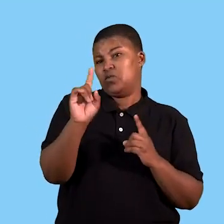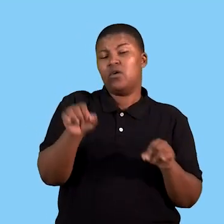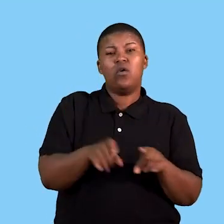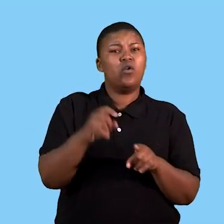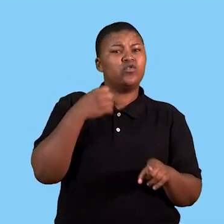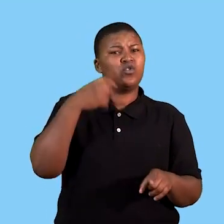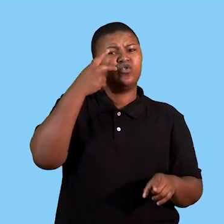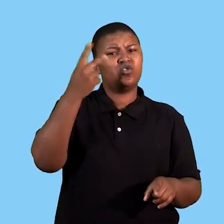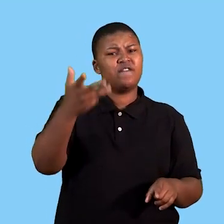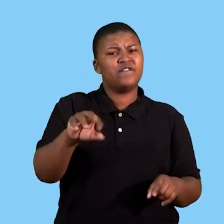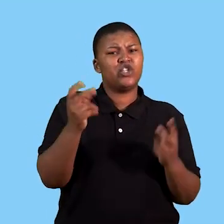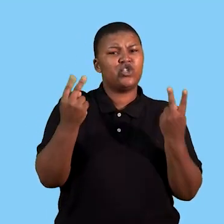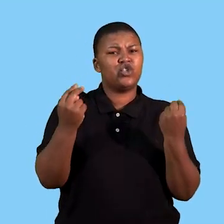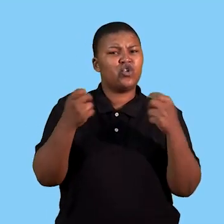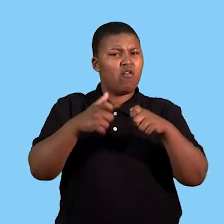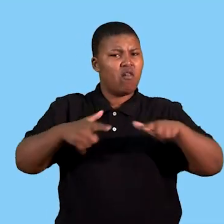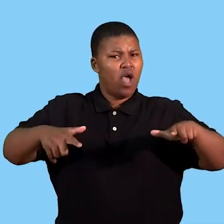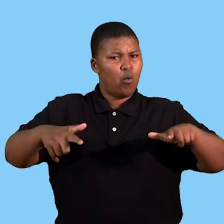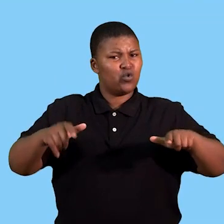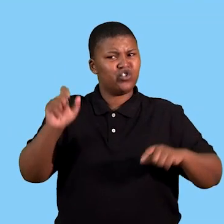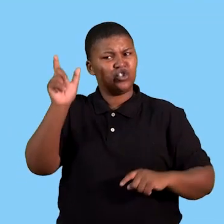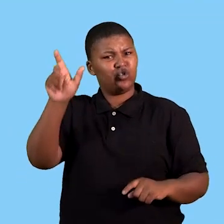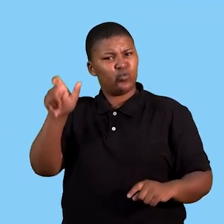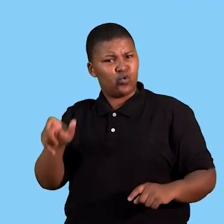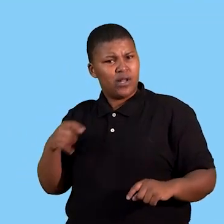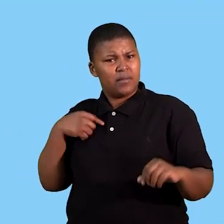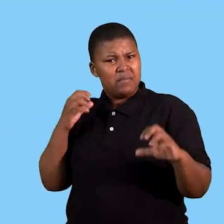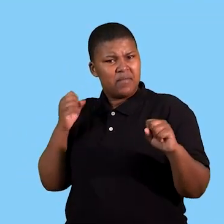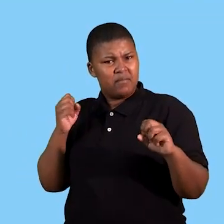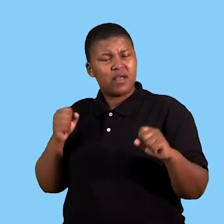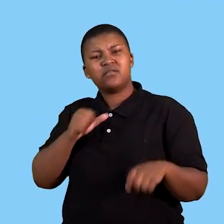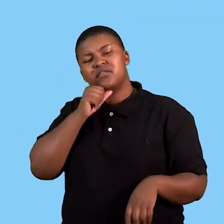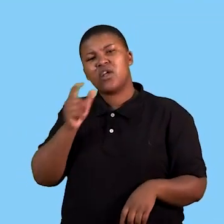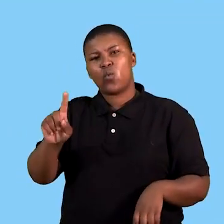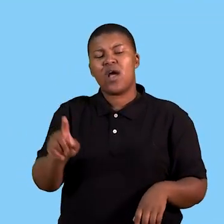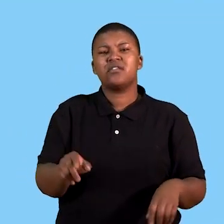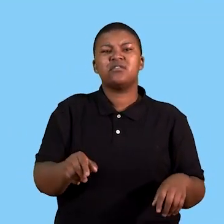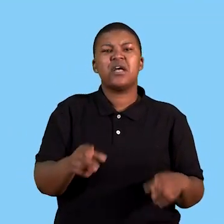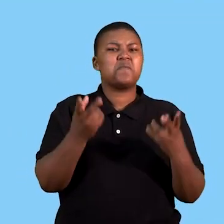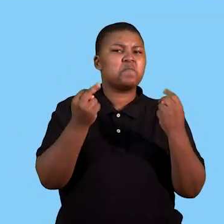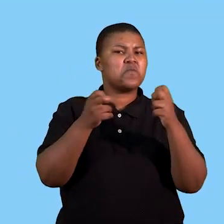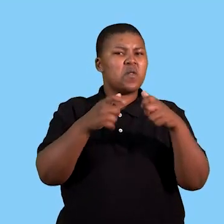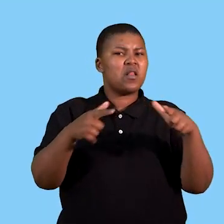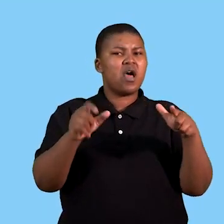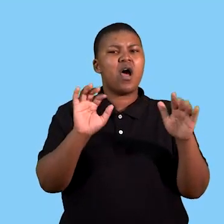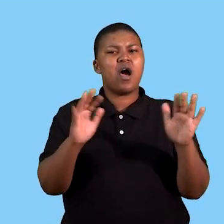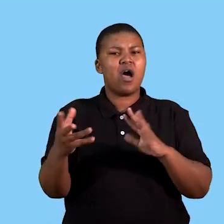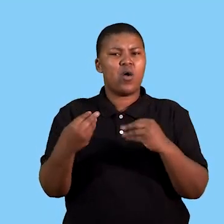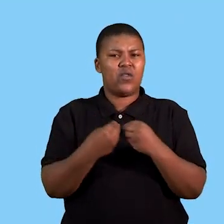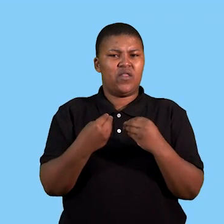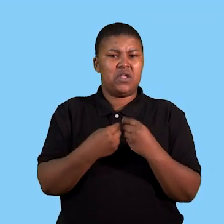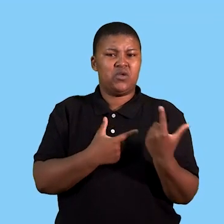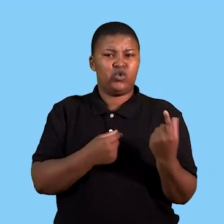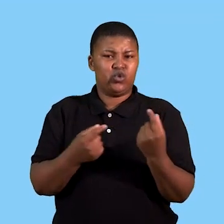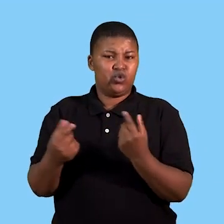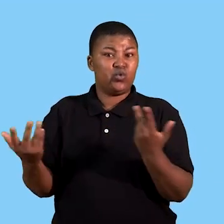or we saw also in the new language and new words. The organizational culture will refer to how things